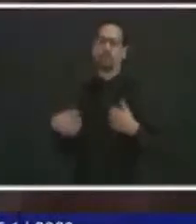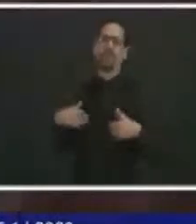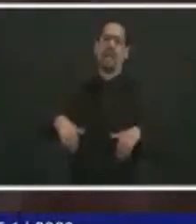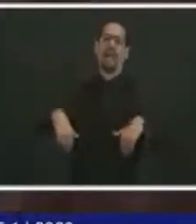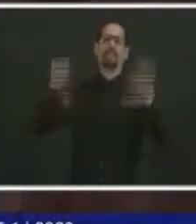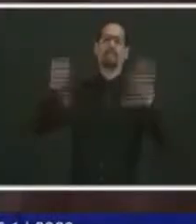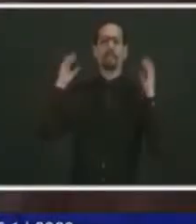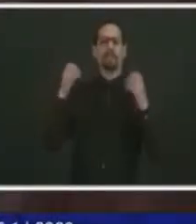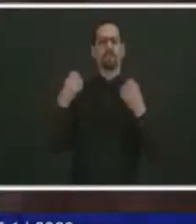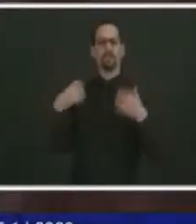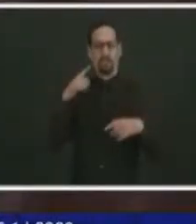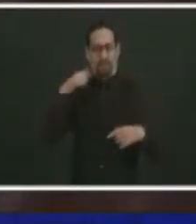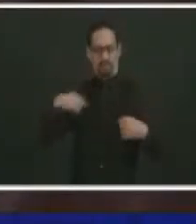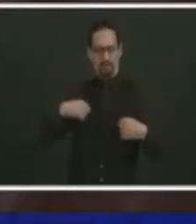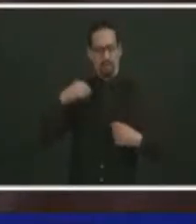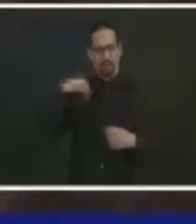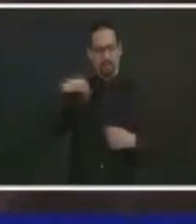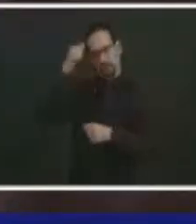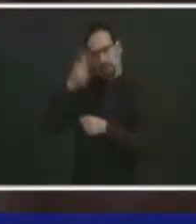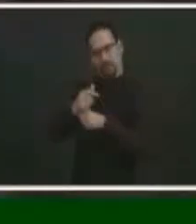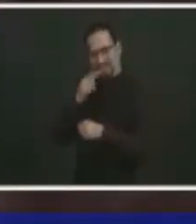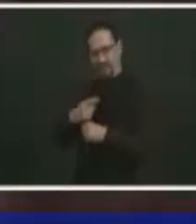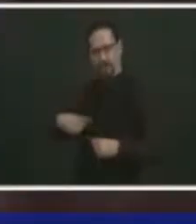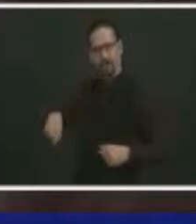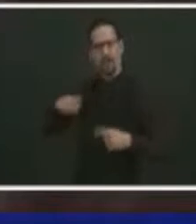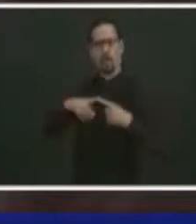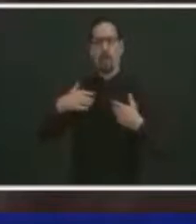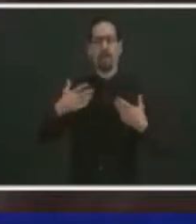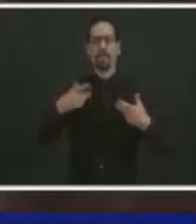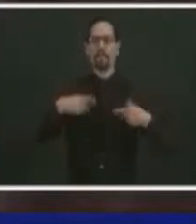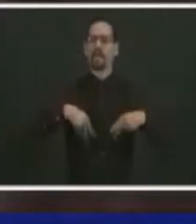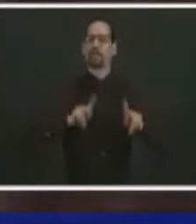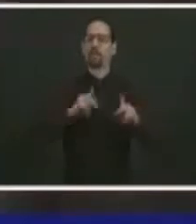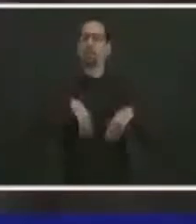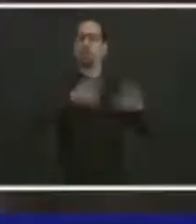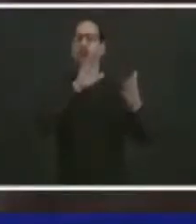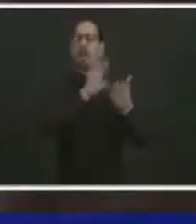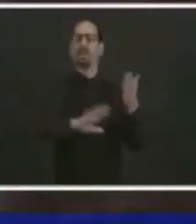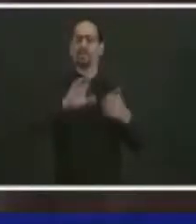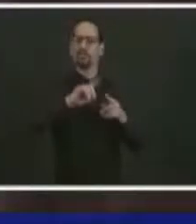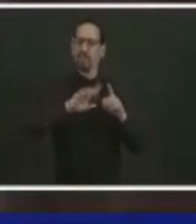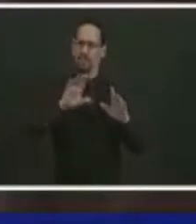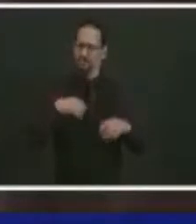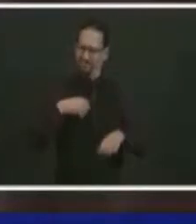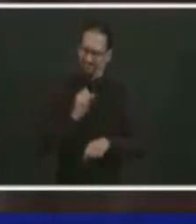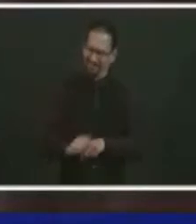my sister, and I to have these opportunities, and I worked my tail off my